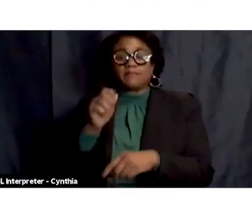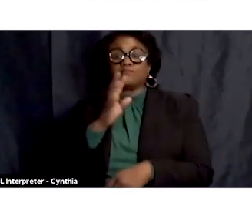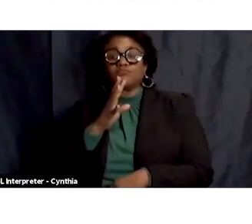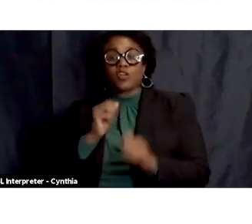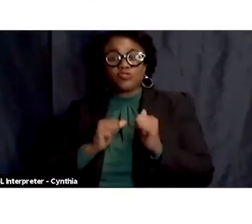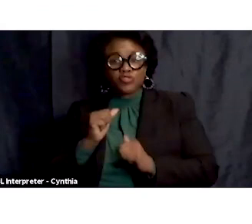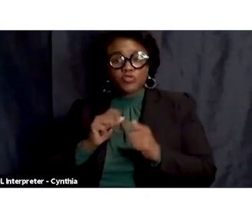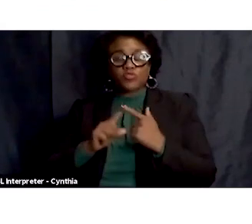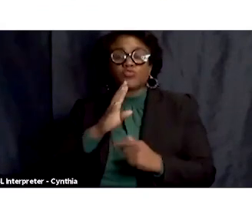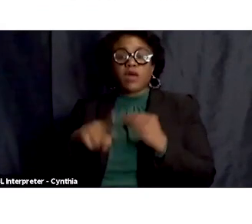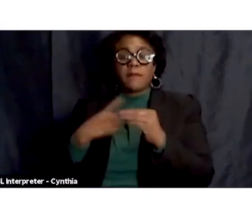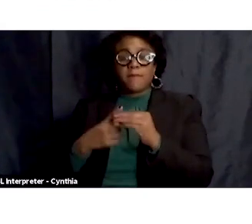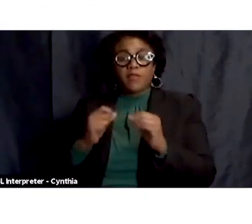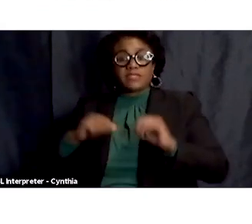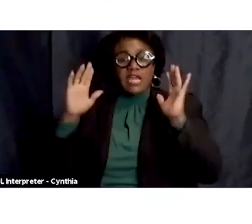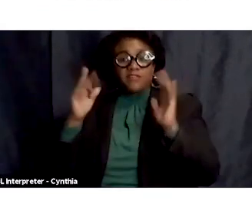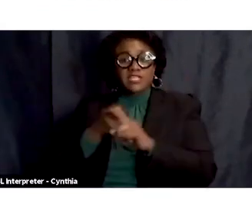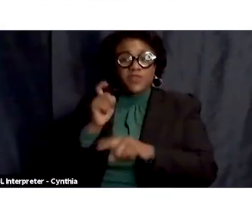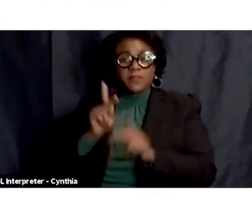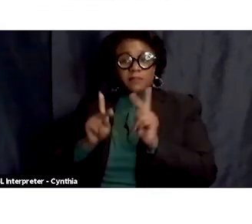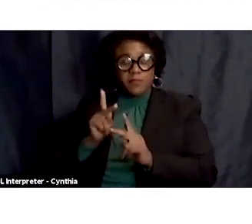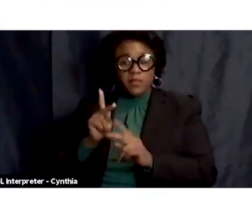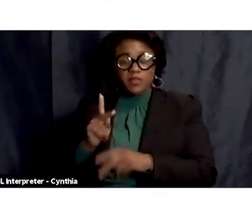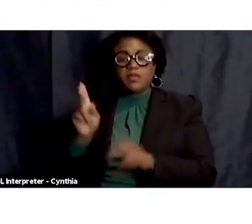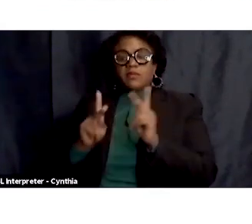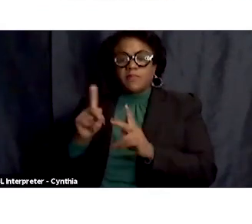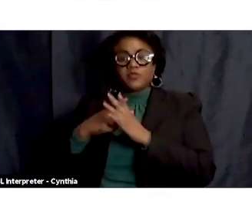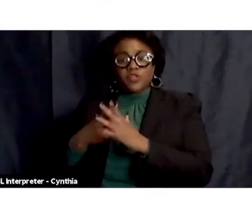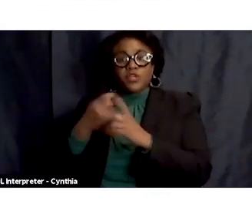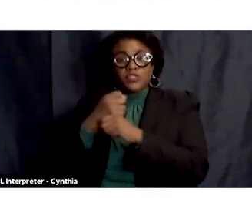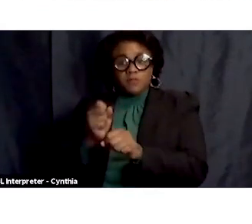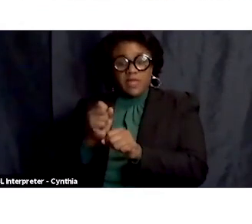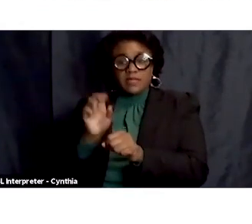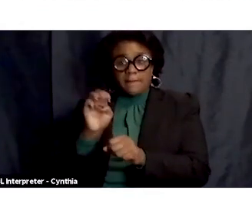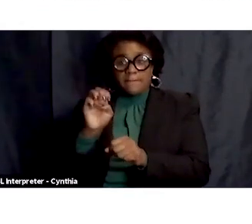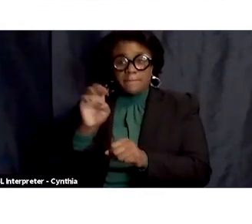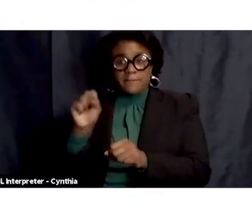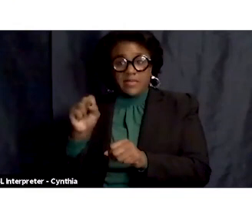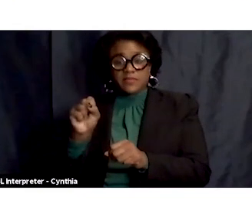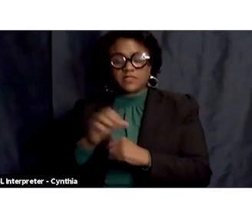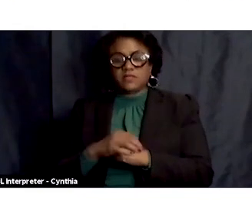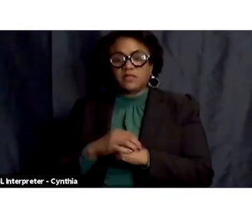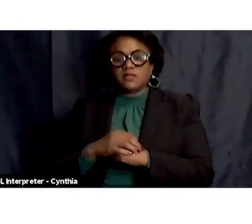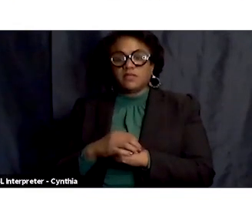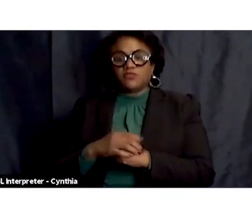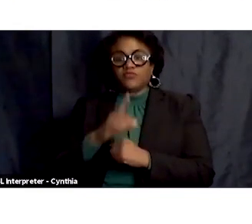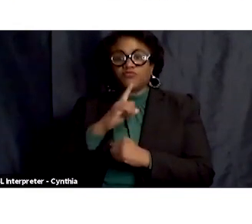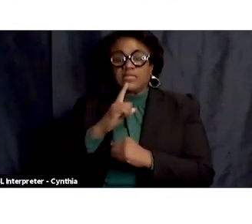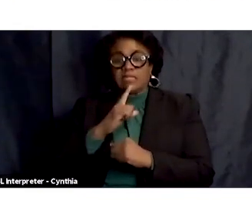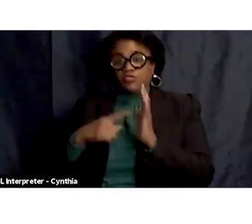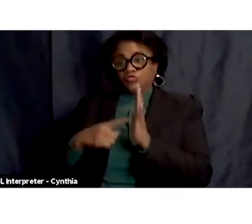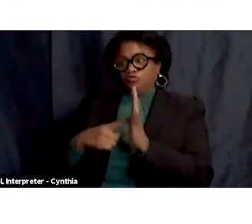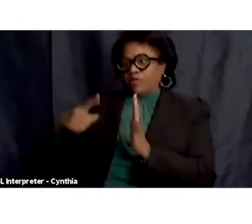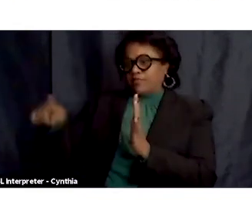about the sacrifices that these folks were making. People started to make memes, kind of immortalizing these people,